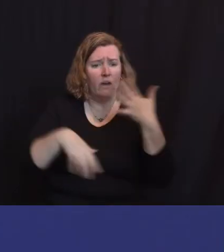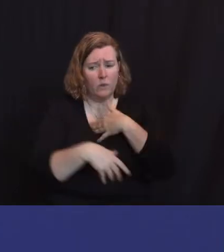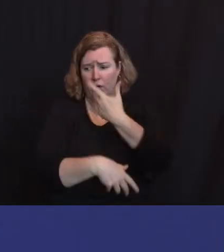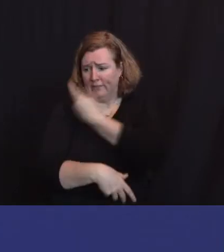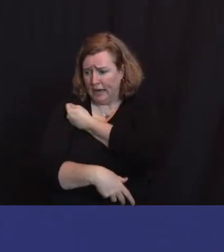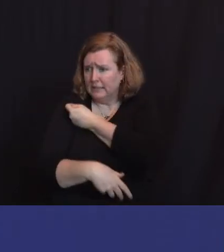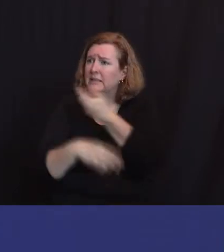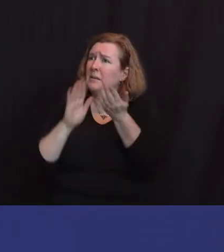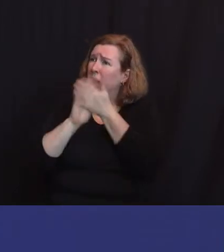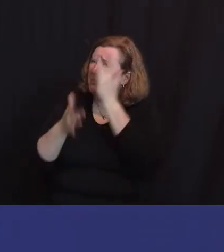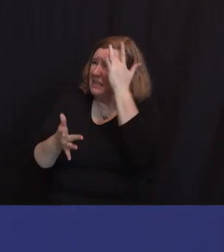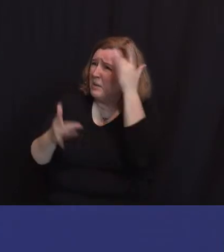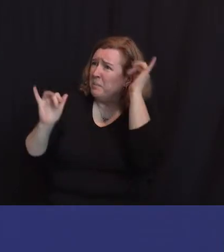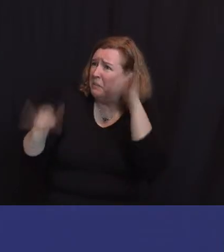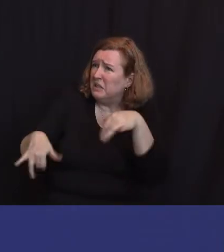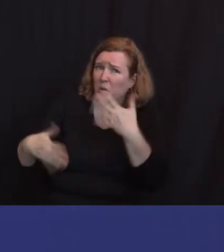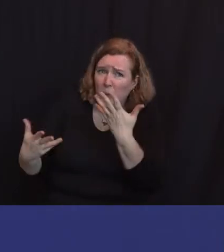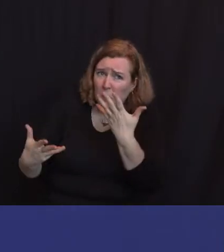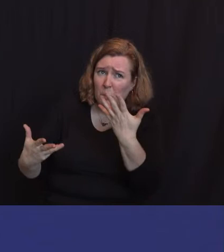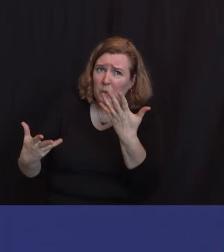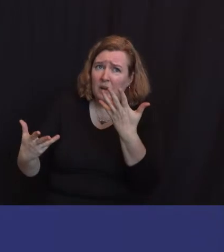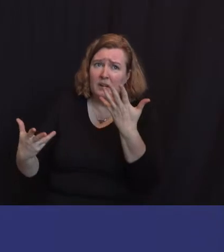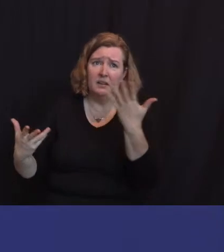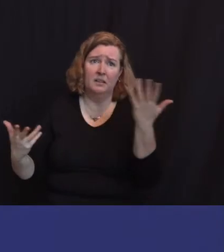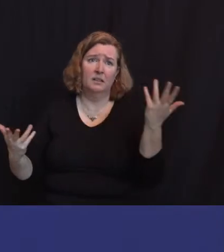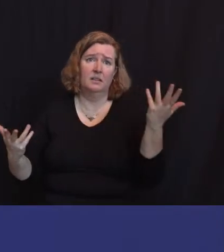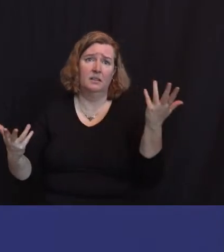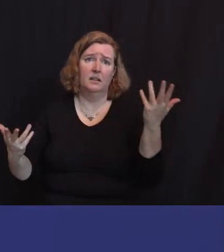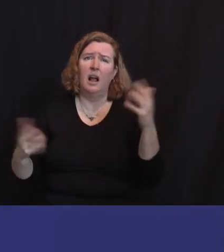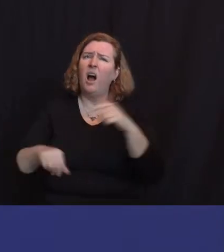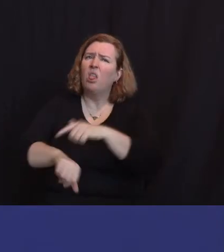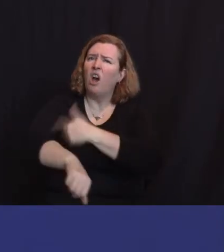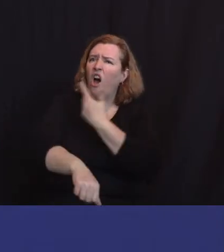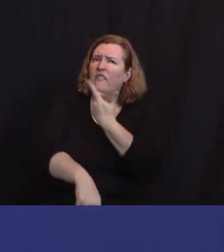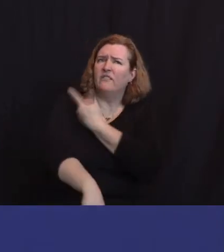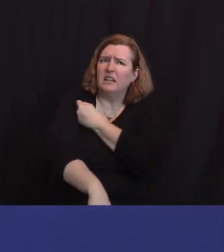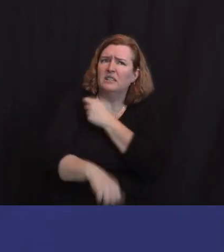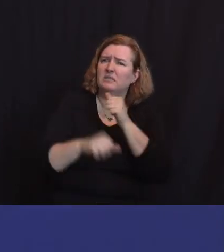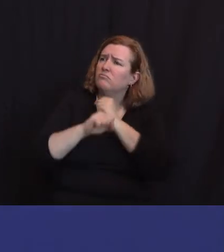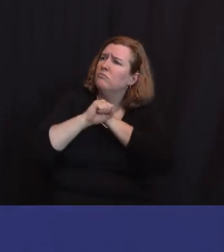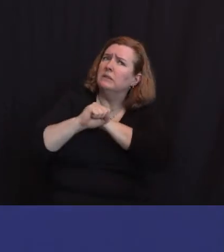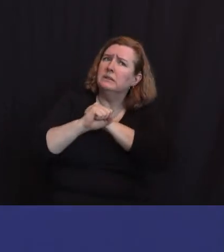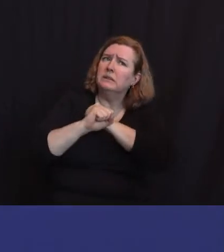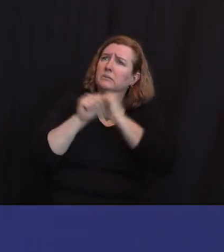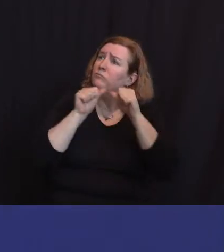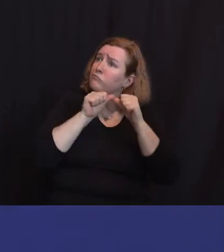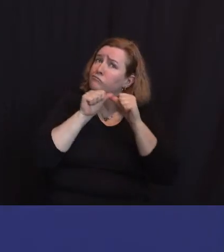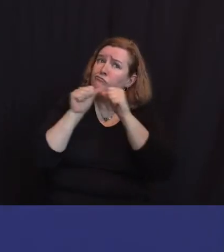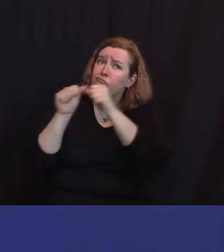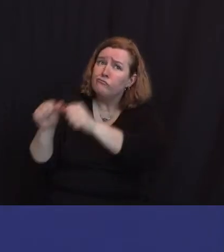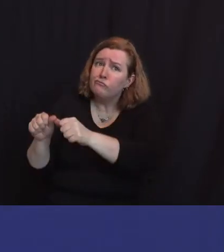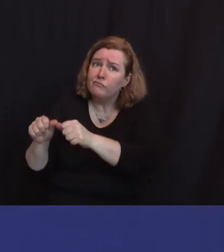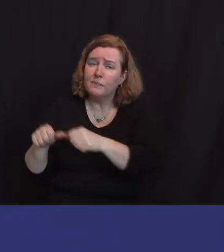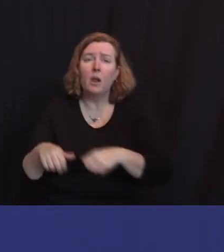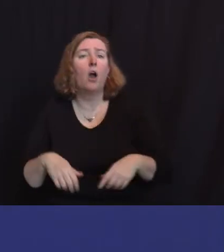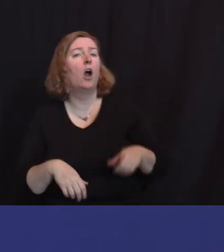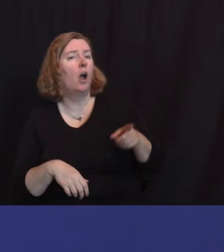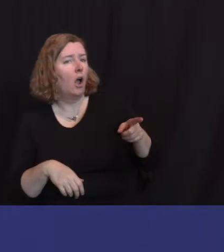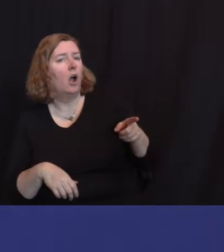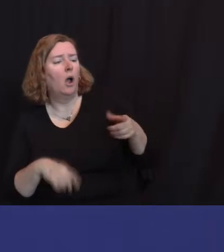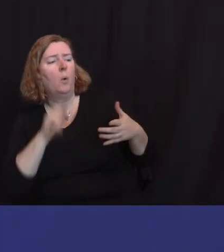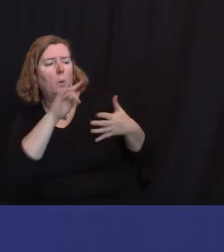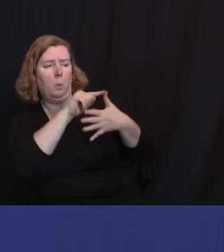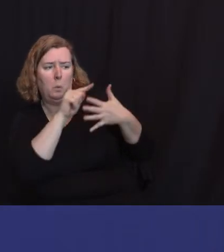sense of how long the protection may be from the vaccine? Thank you. Okay, so let me, I'll give a couple of